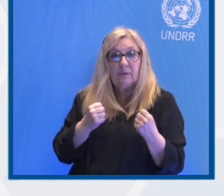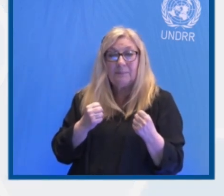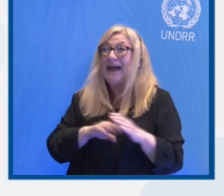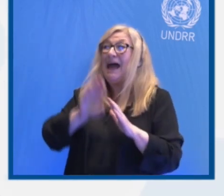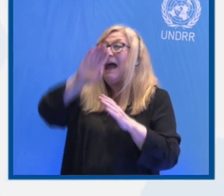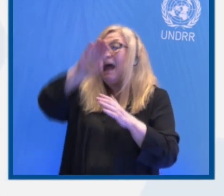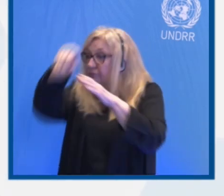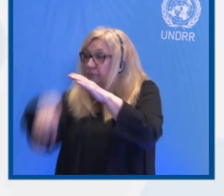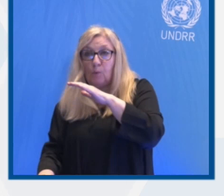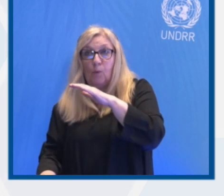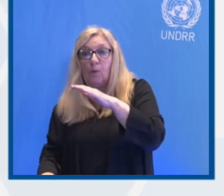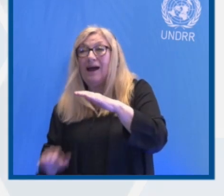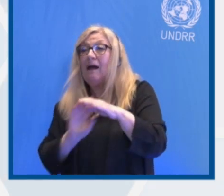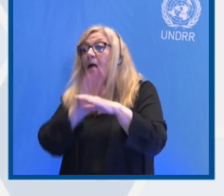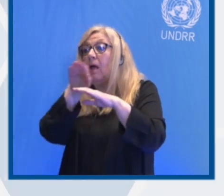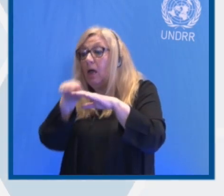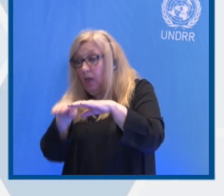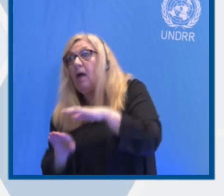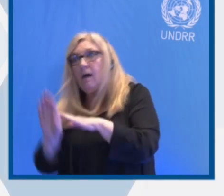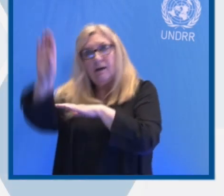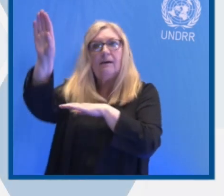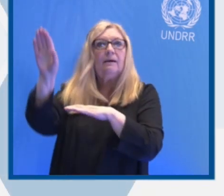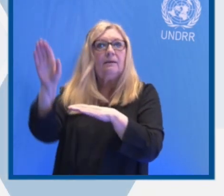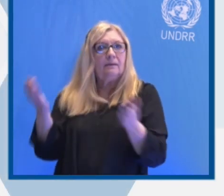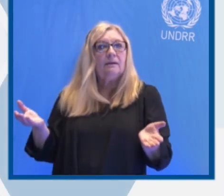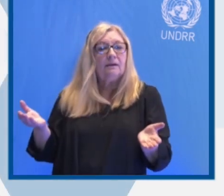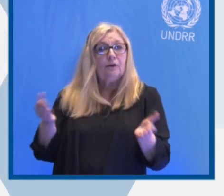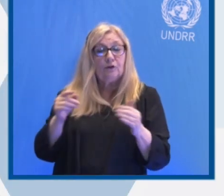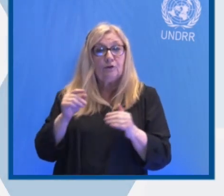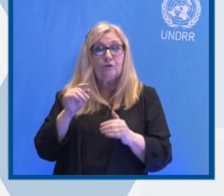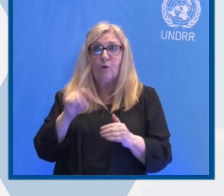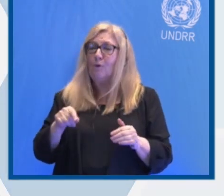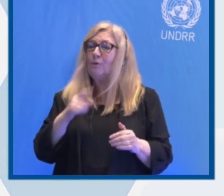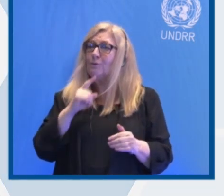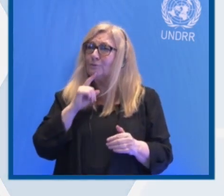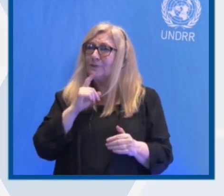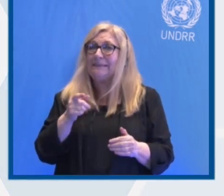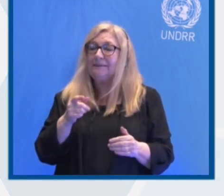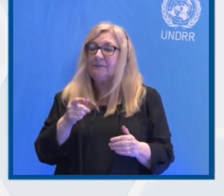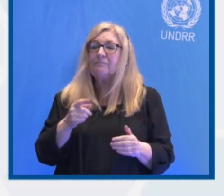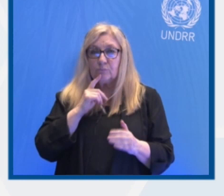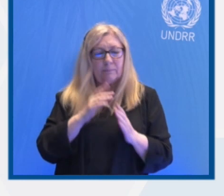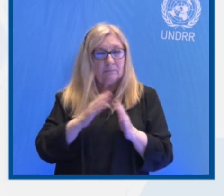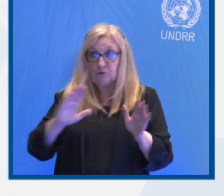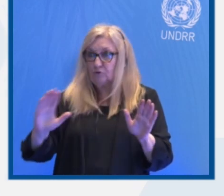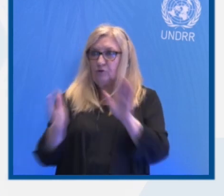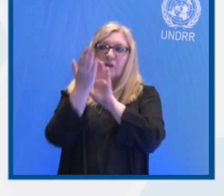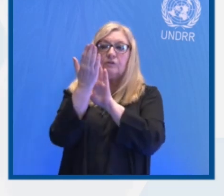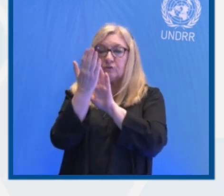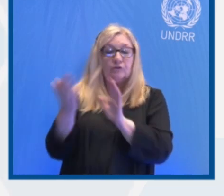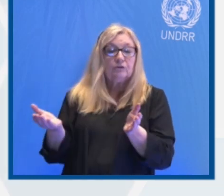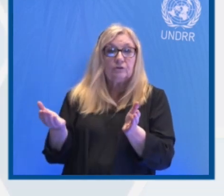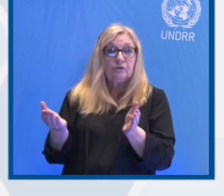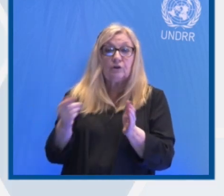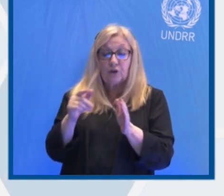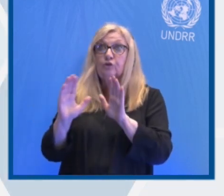the entire community is improved. The challenge with resiliency is that those impacts